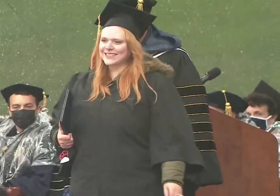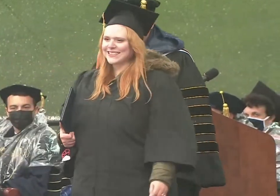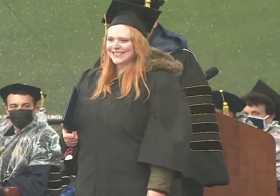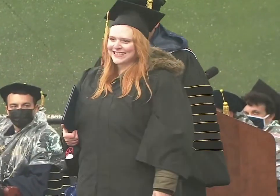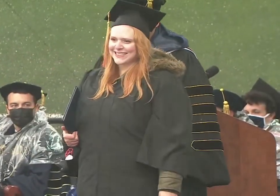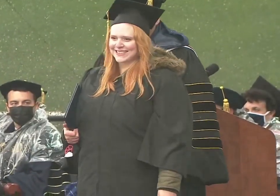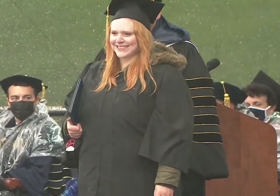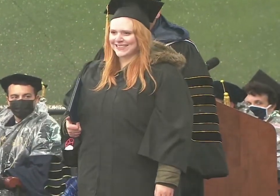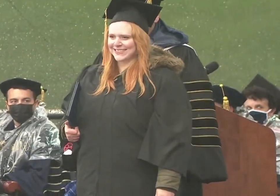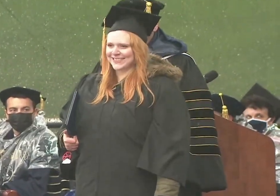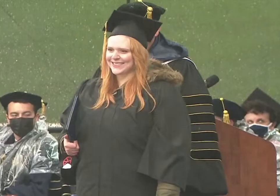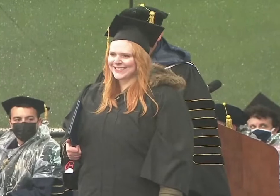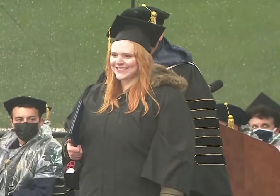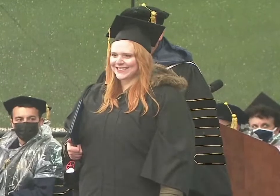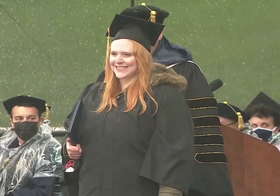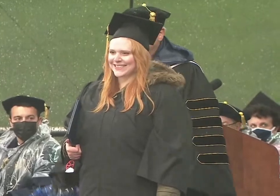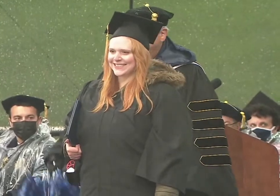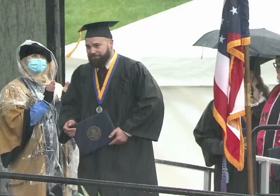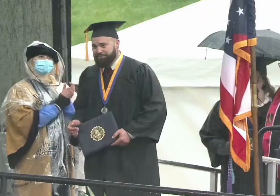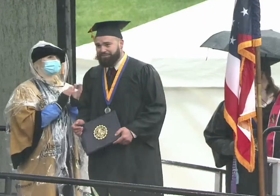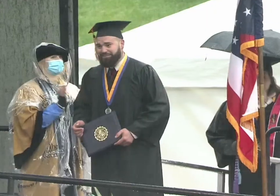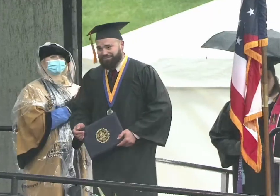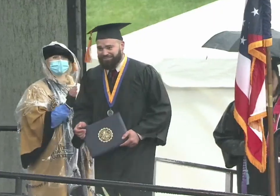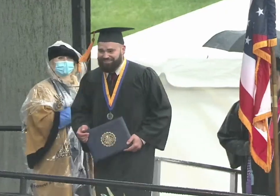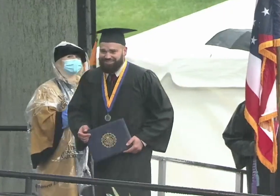Kenneth Knutson.